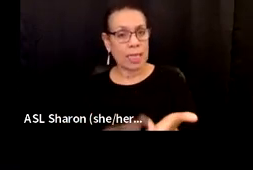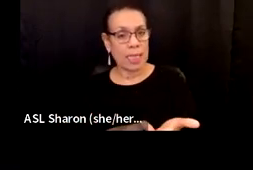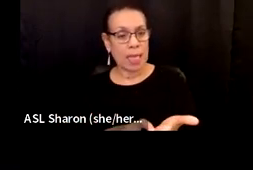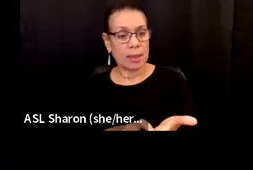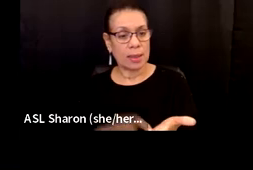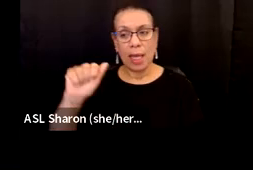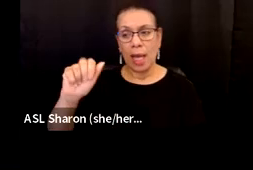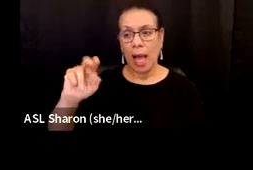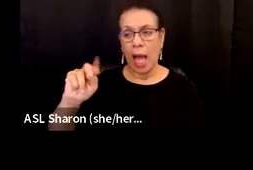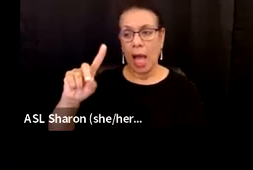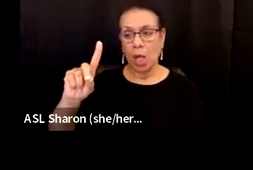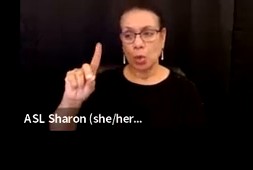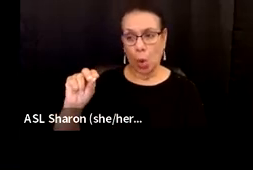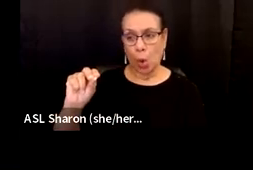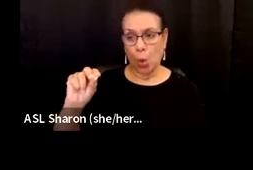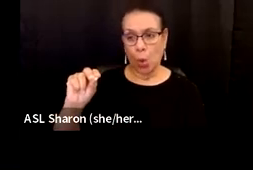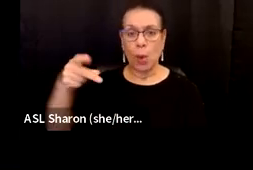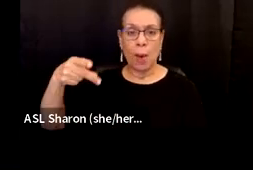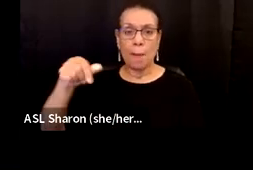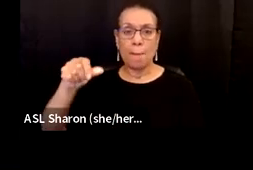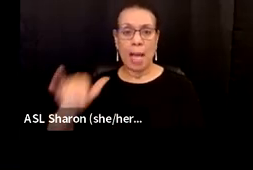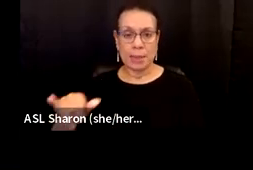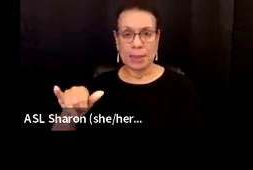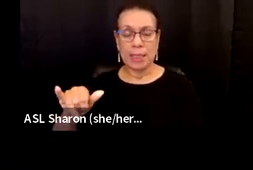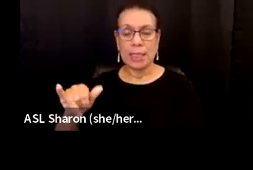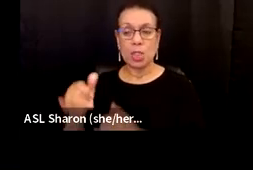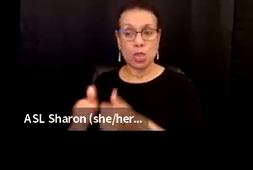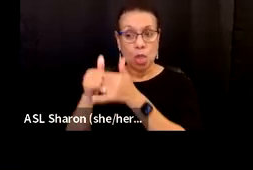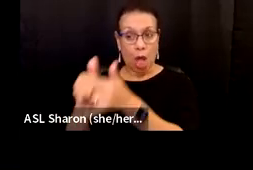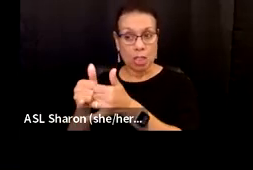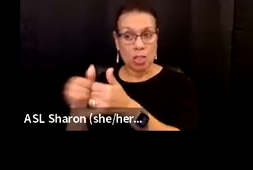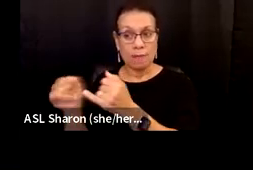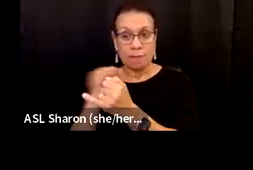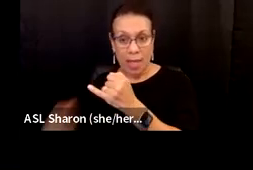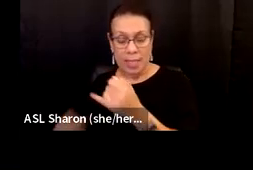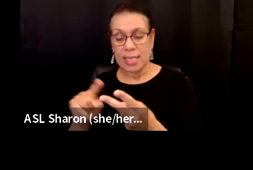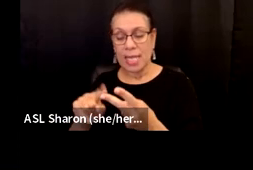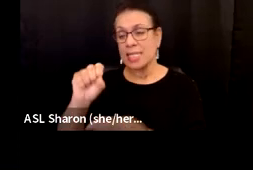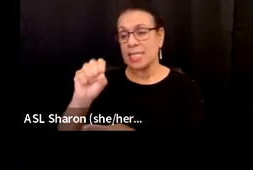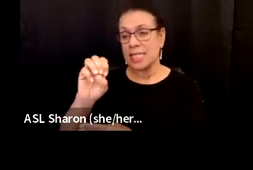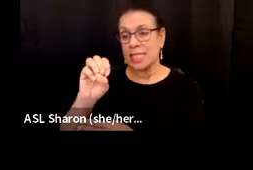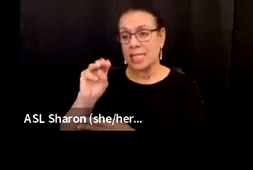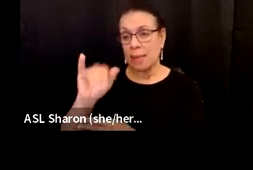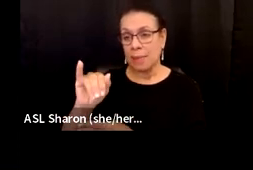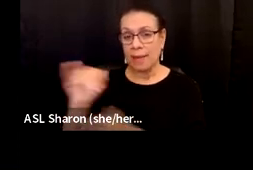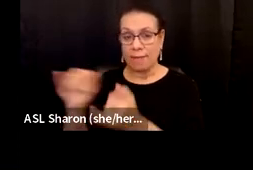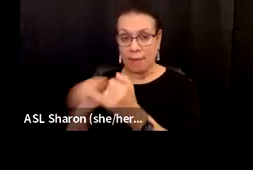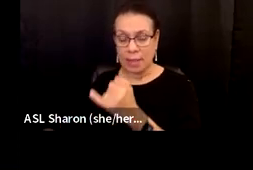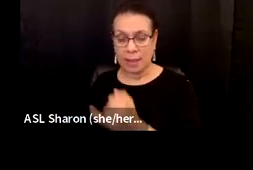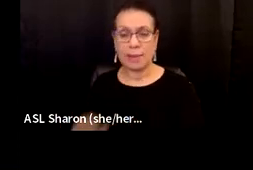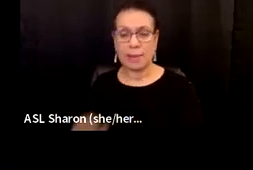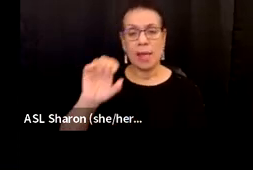ando a posse scholarship finalist and a scholarship semi-finalist as martin